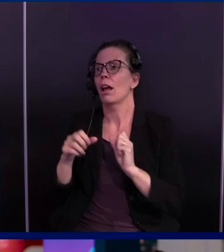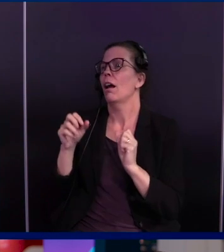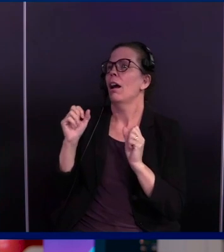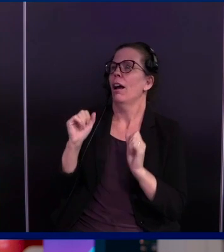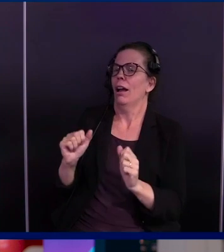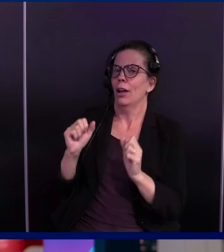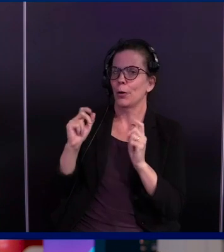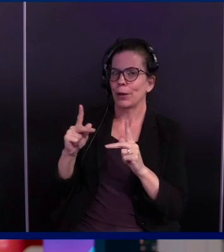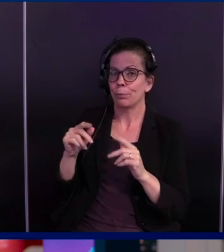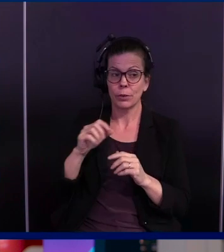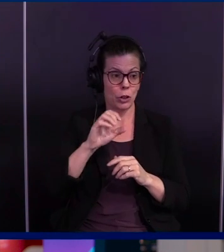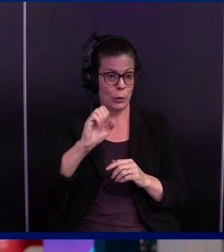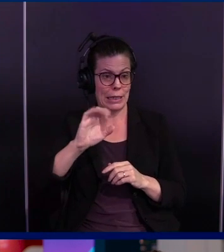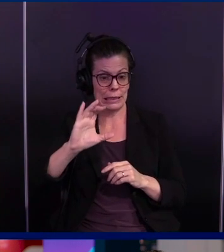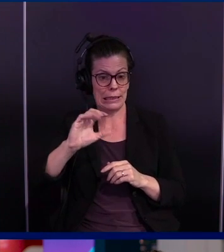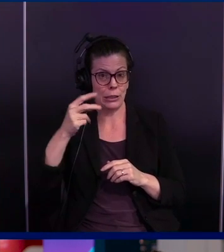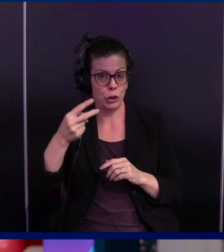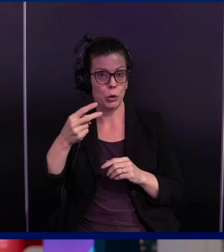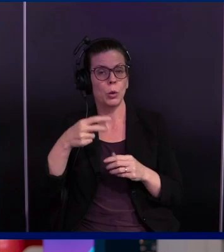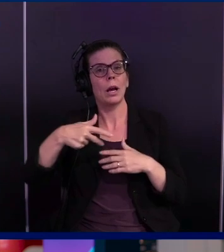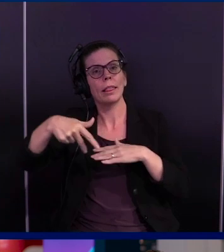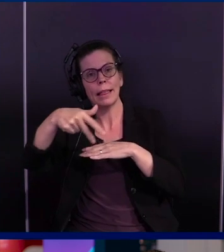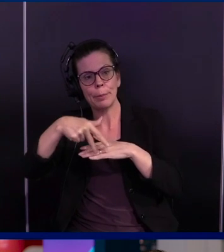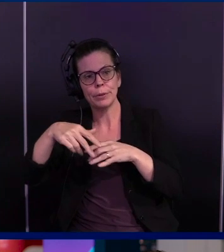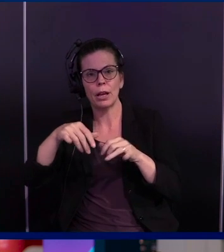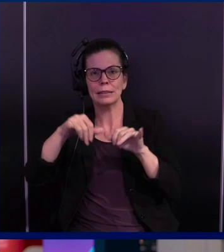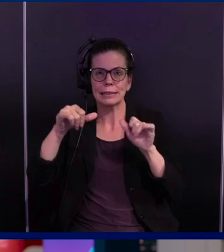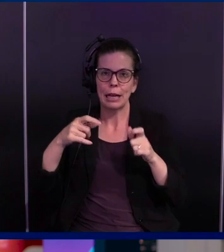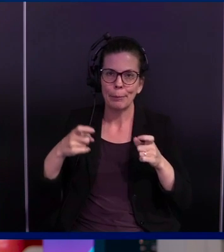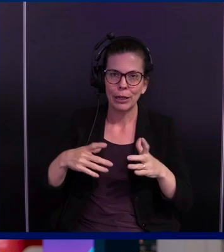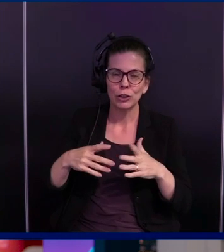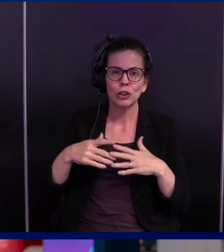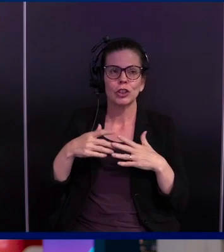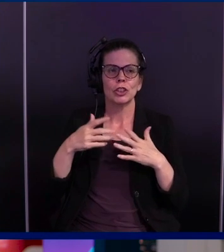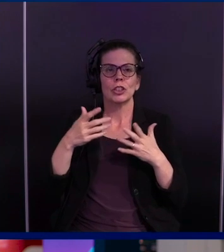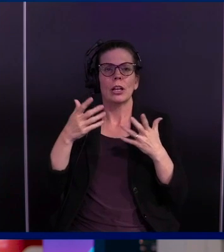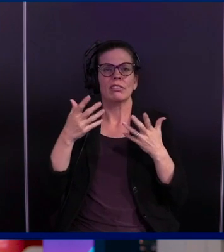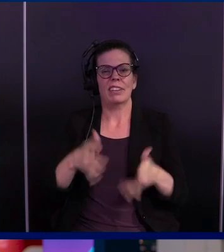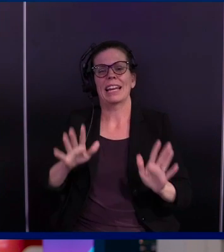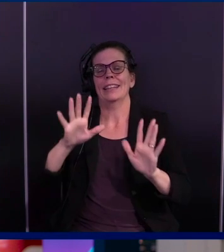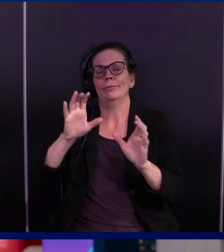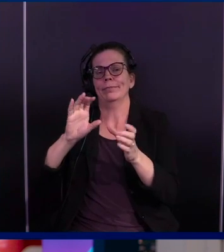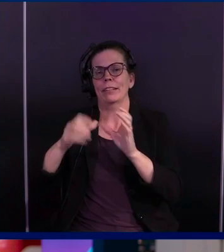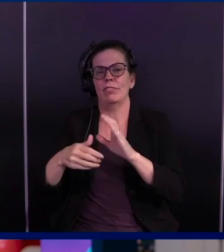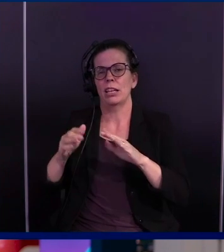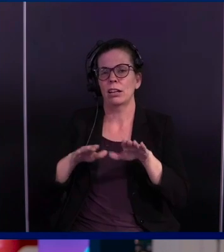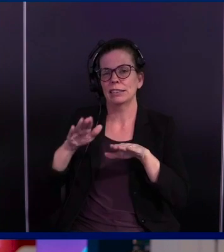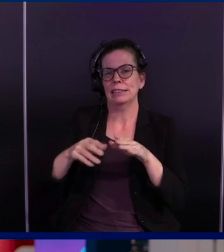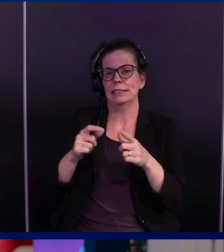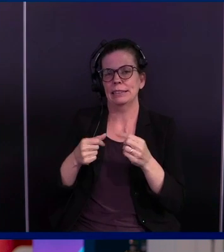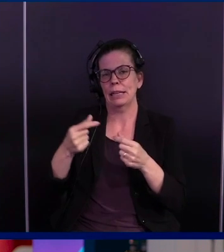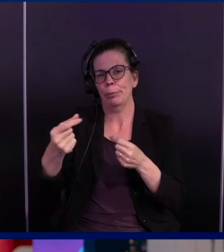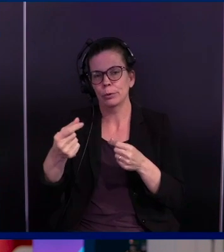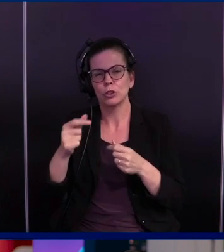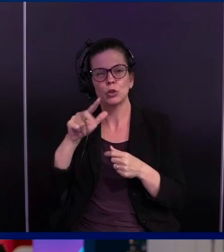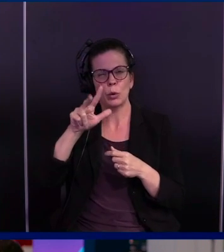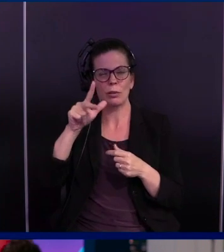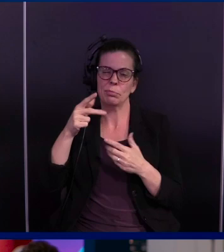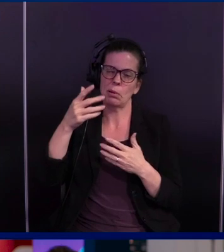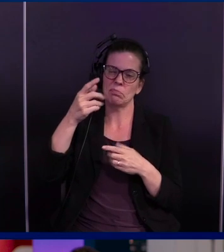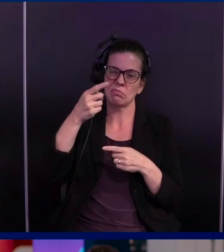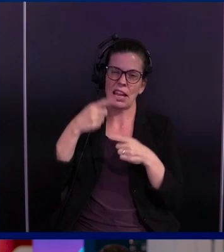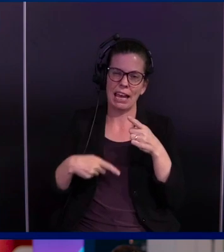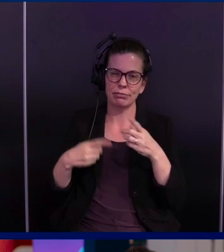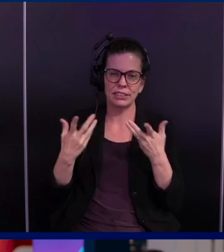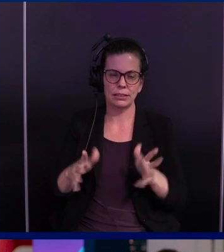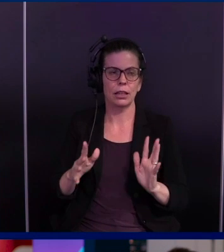So EC2, Lambda, Systems Manager, finally get to config on step 23. So now we're about halfway through. Okay. So it's going